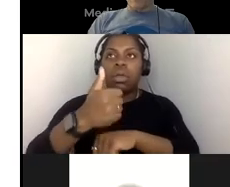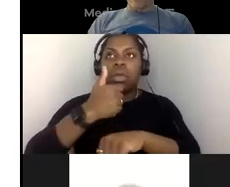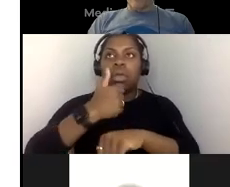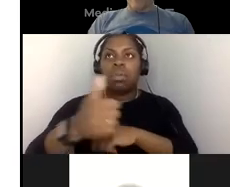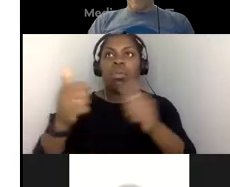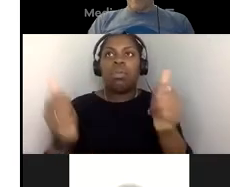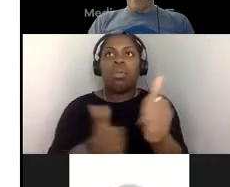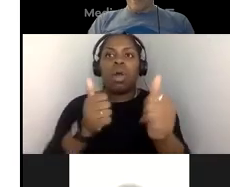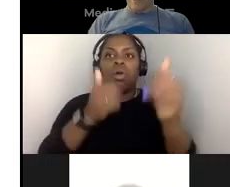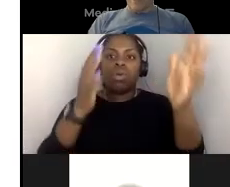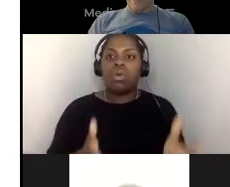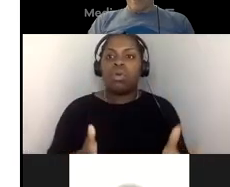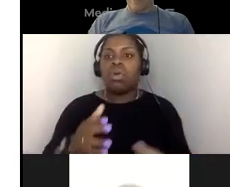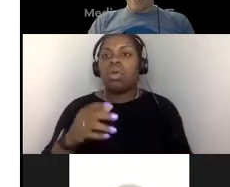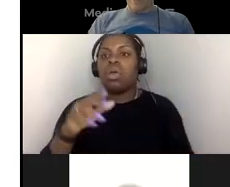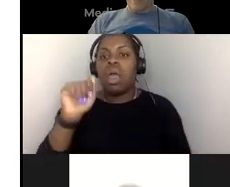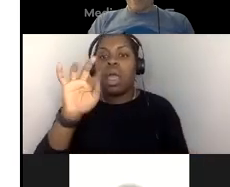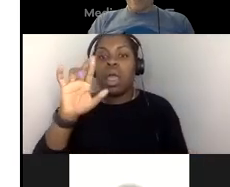Airdrops, okay.